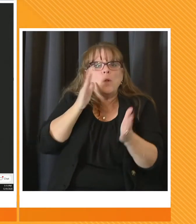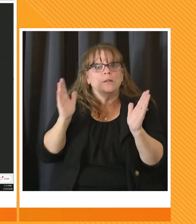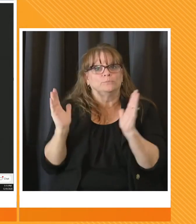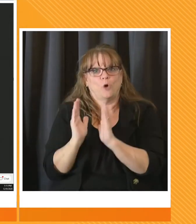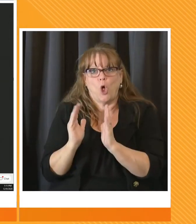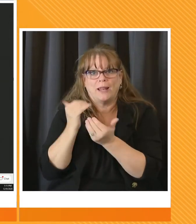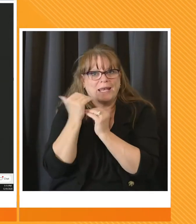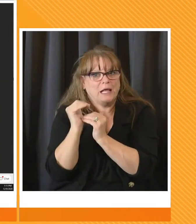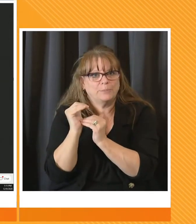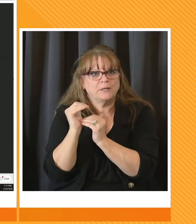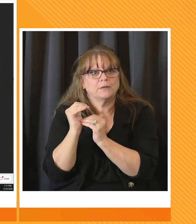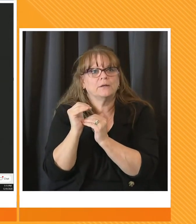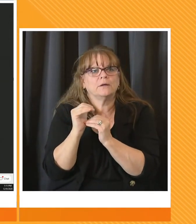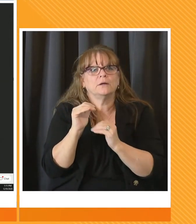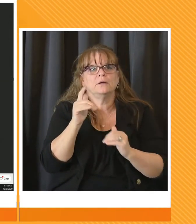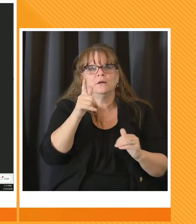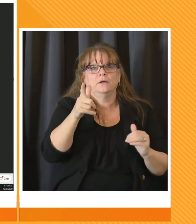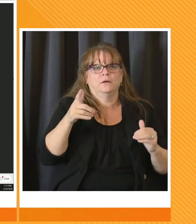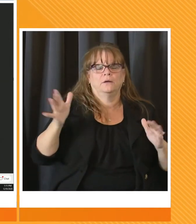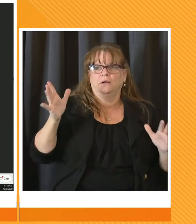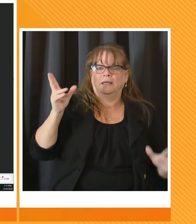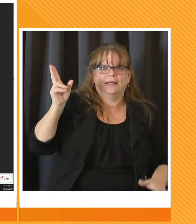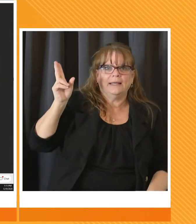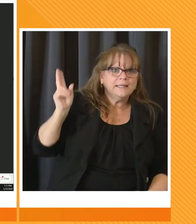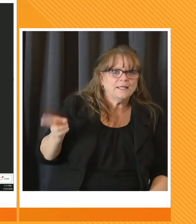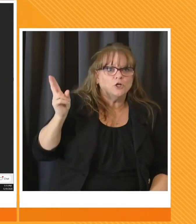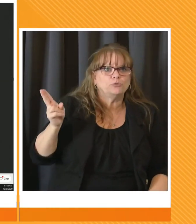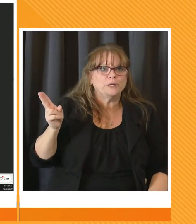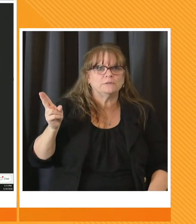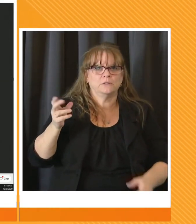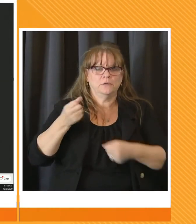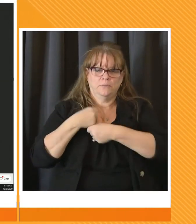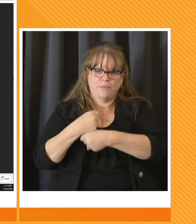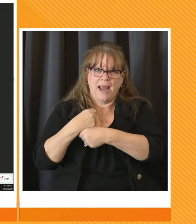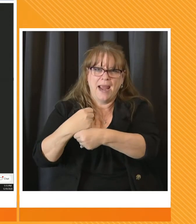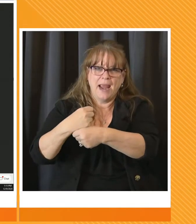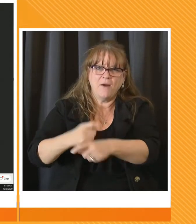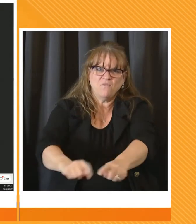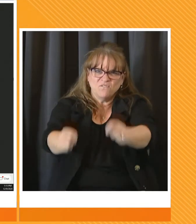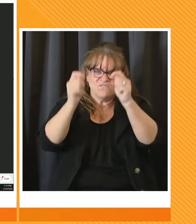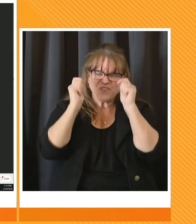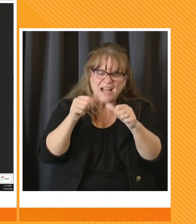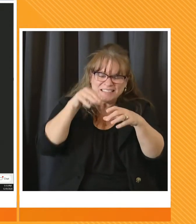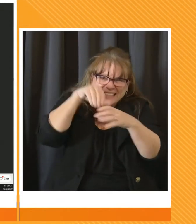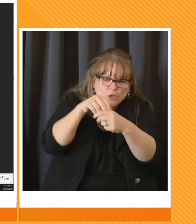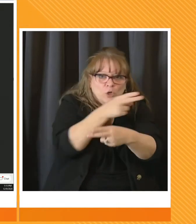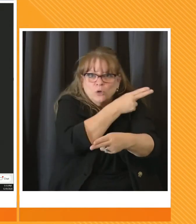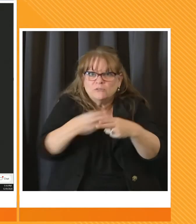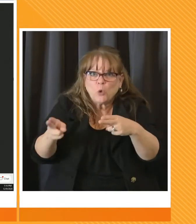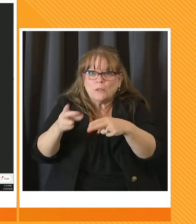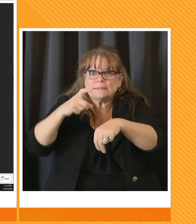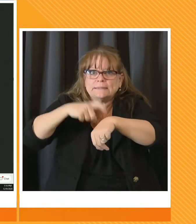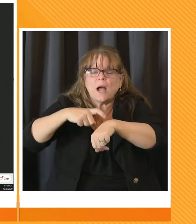And while we're going to get there, it is going to take us many months to get this out to the general public. And